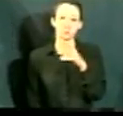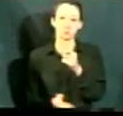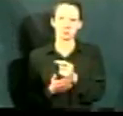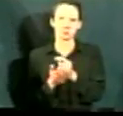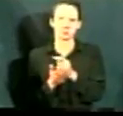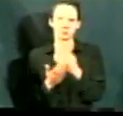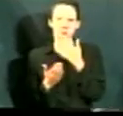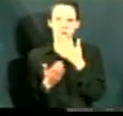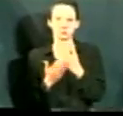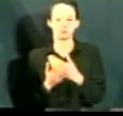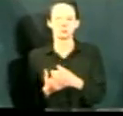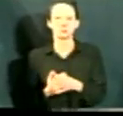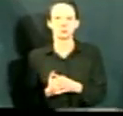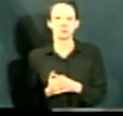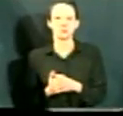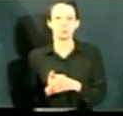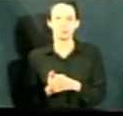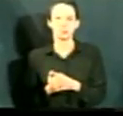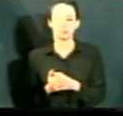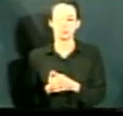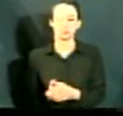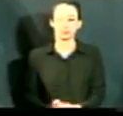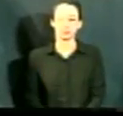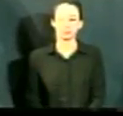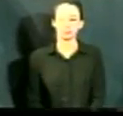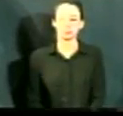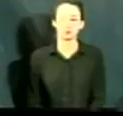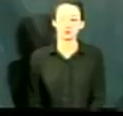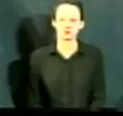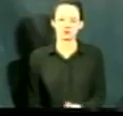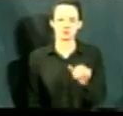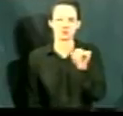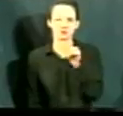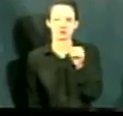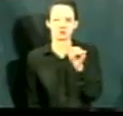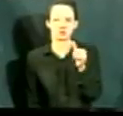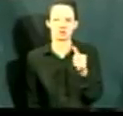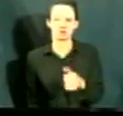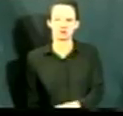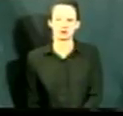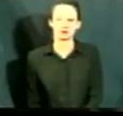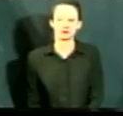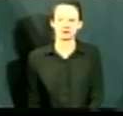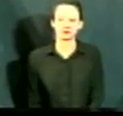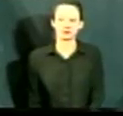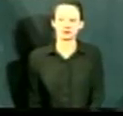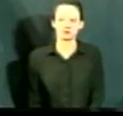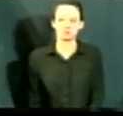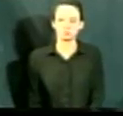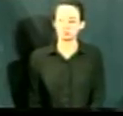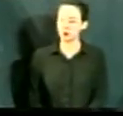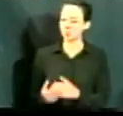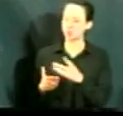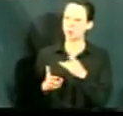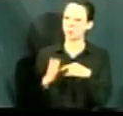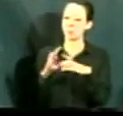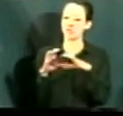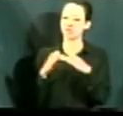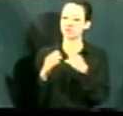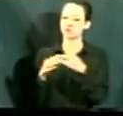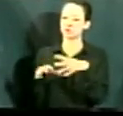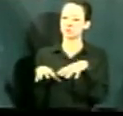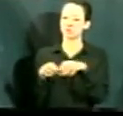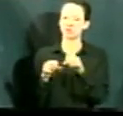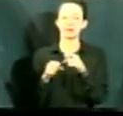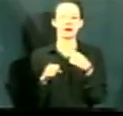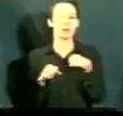What else? What class classes are you taking? Oh,